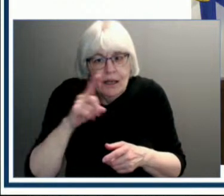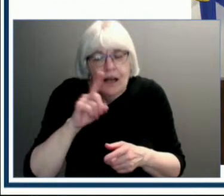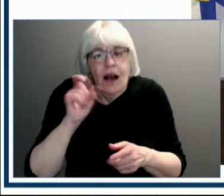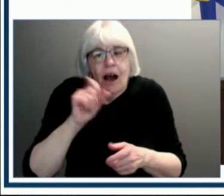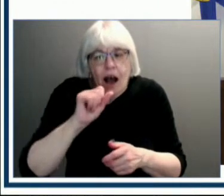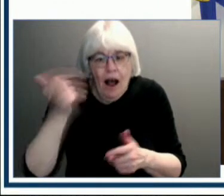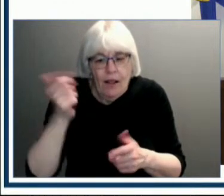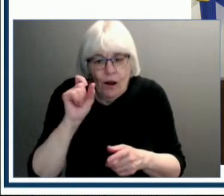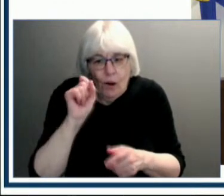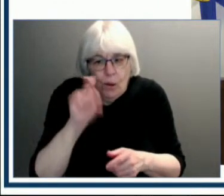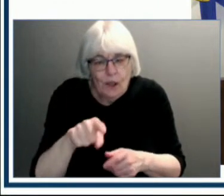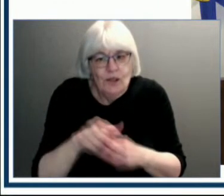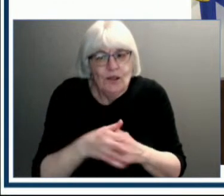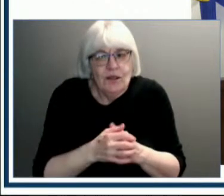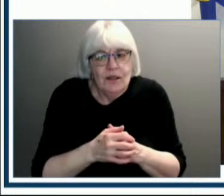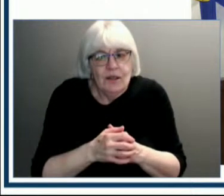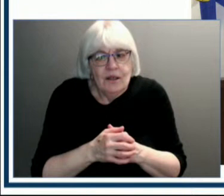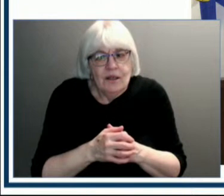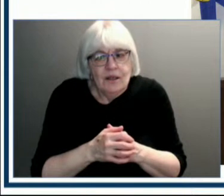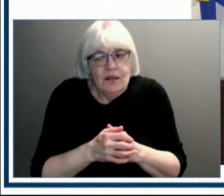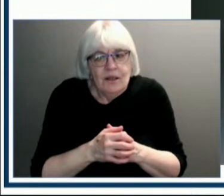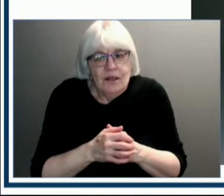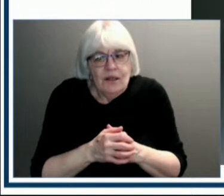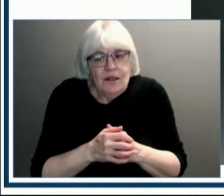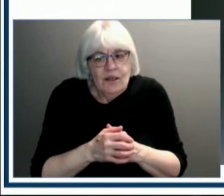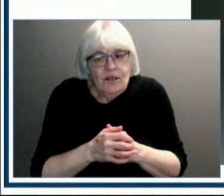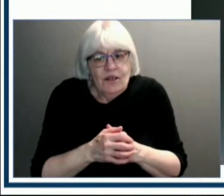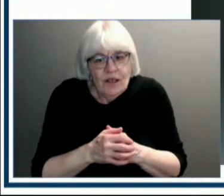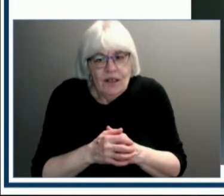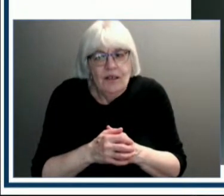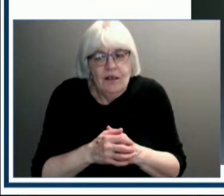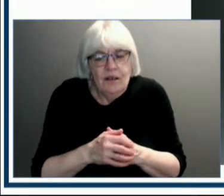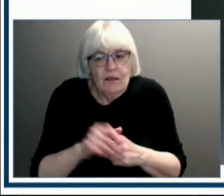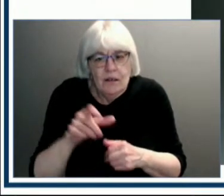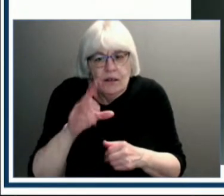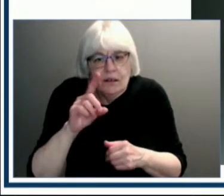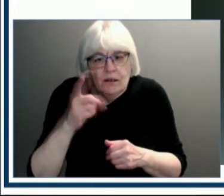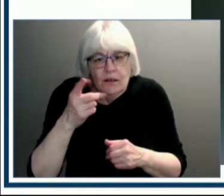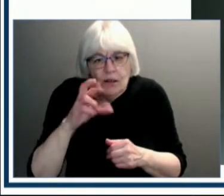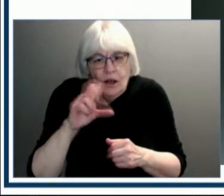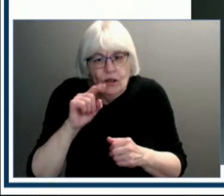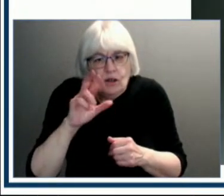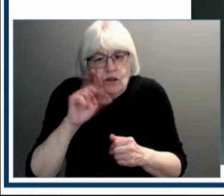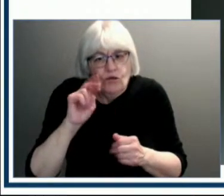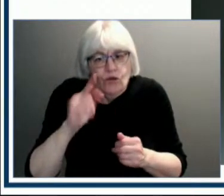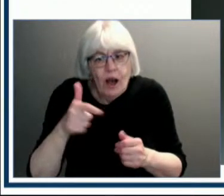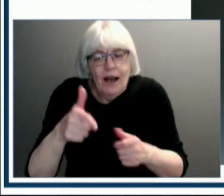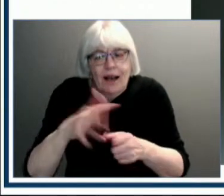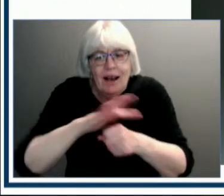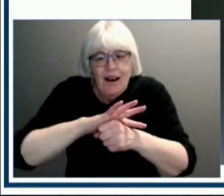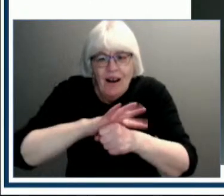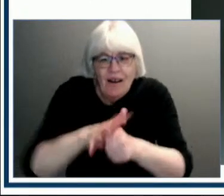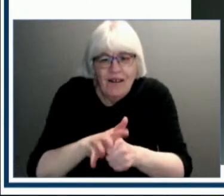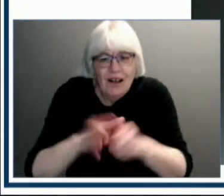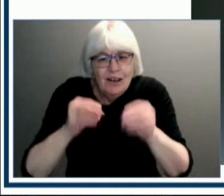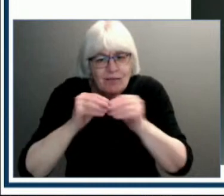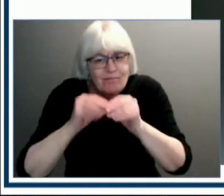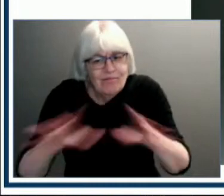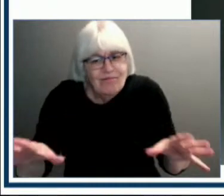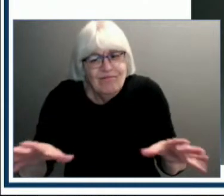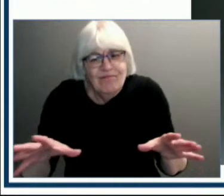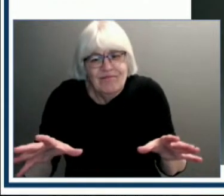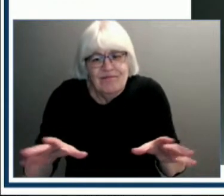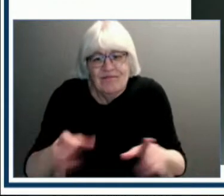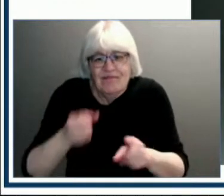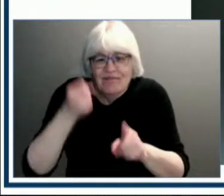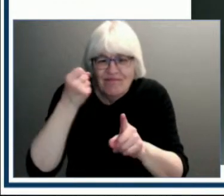mentioned mental health. Can you speak to where we are now in the pandemic and balancing things needed for mental health, like gyms and social